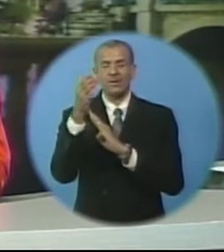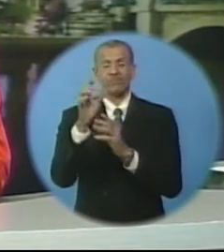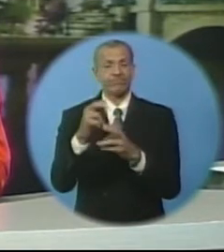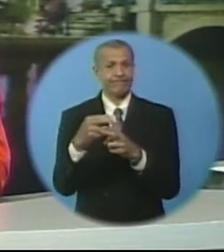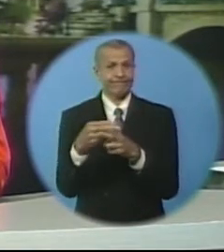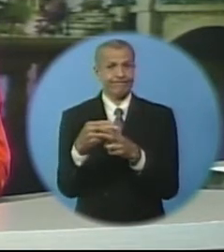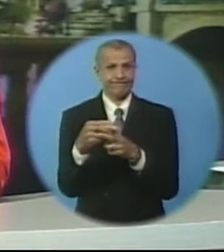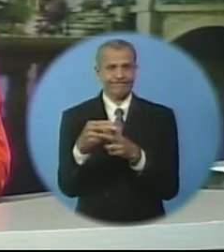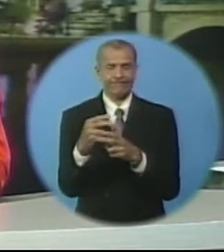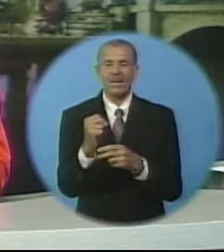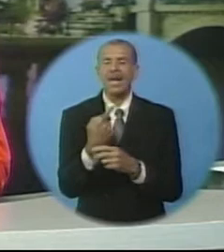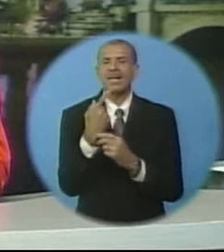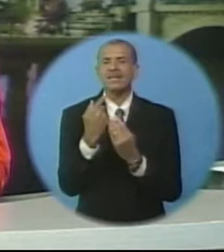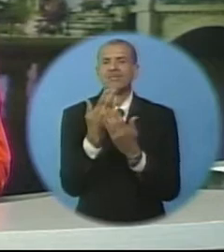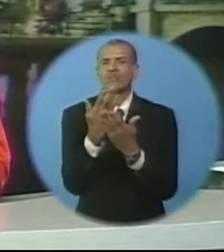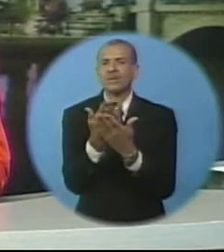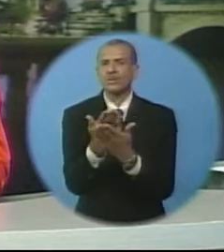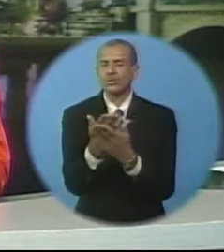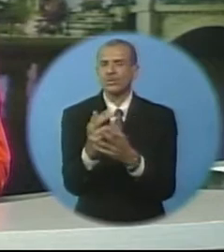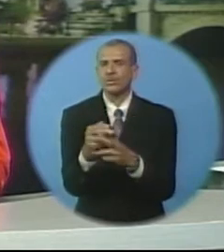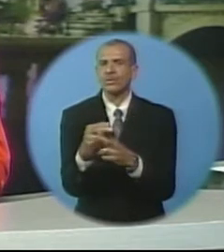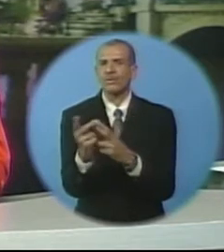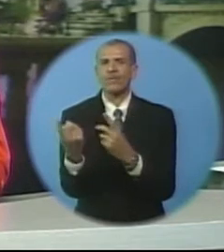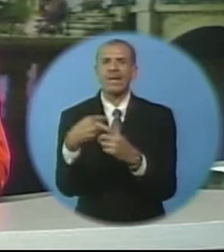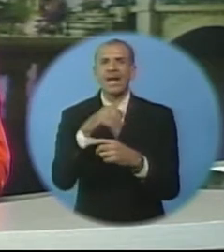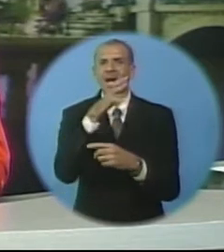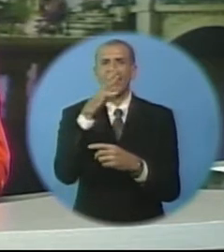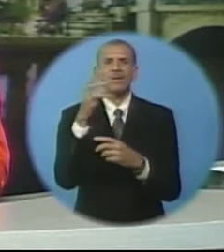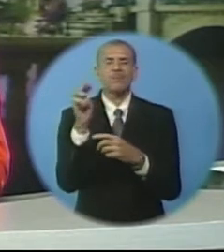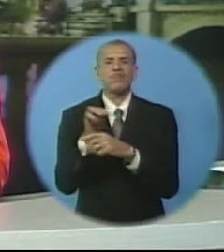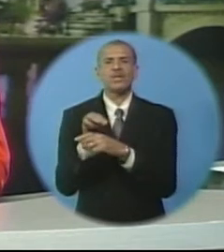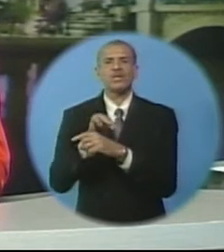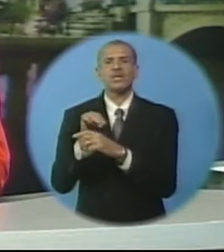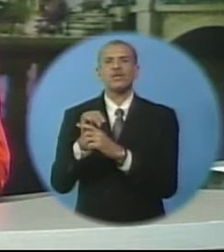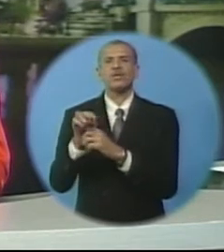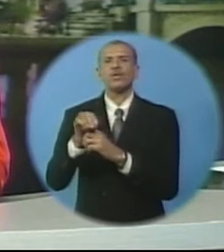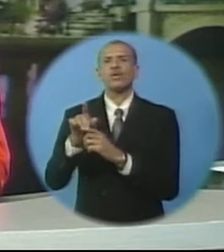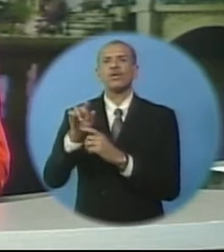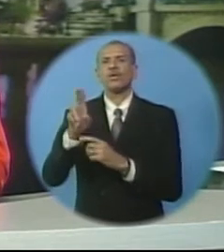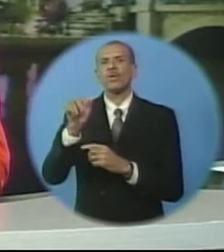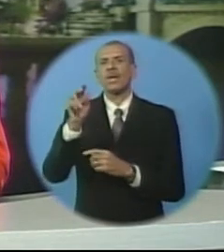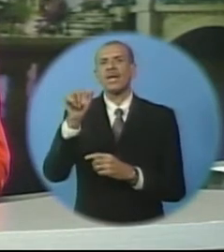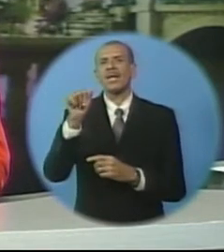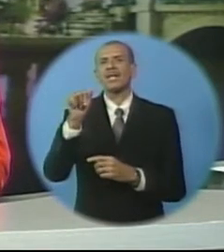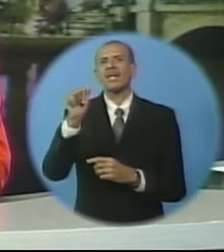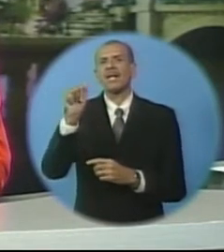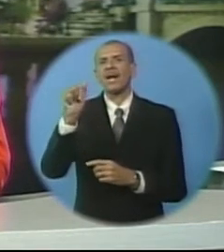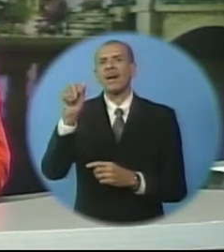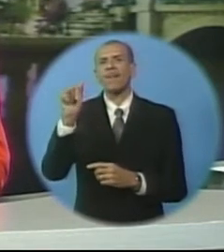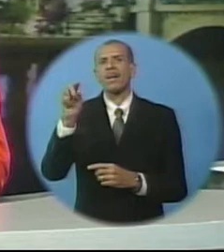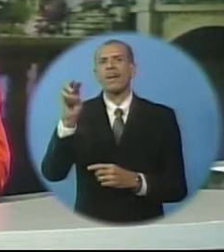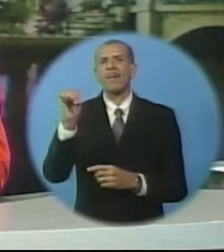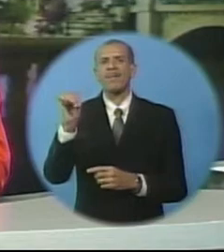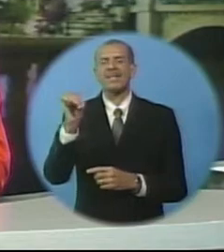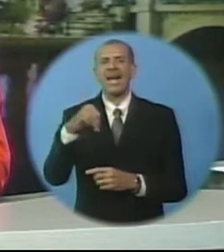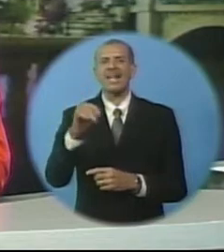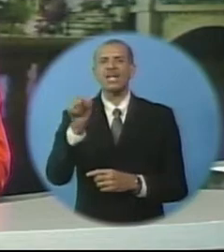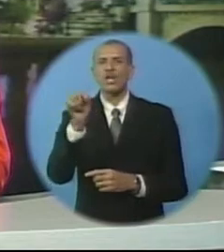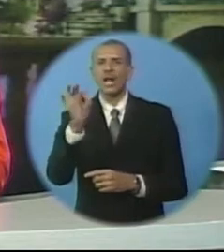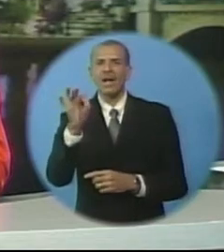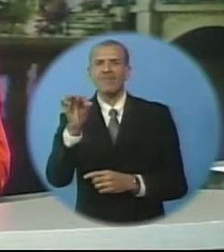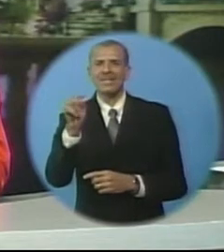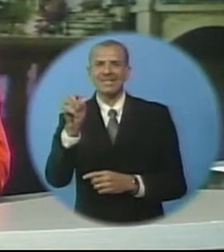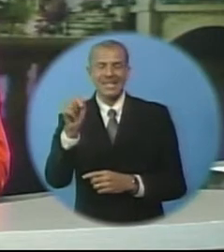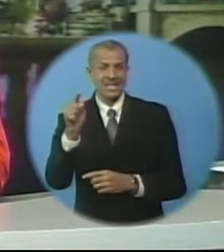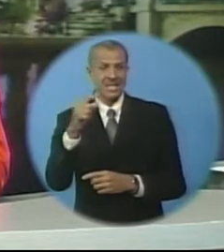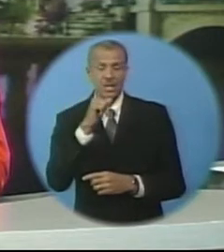Dr. Estwick put forward the ideas on his return from an agricultural mission to the United Arab Emirates and the Gulf states. He says he could